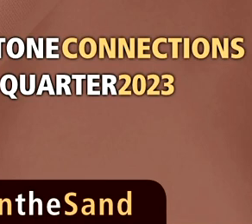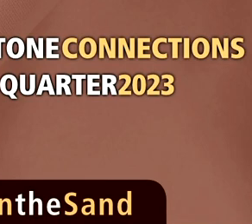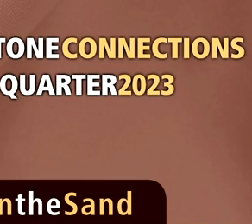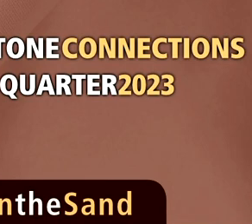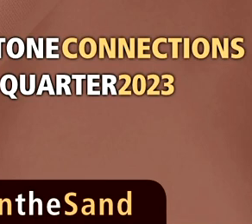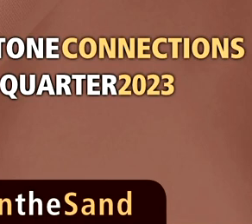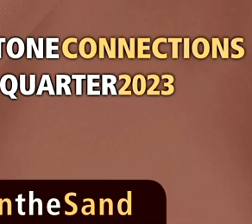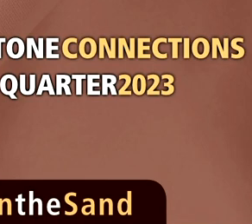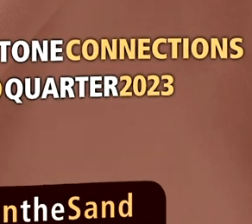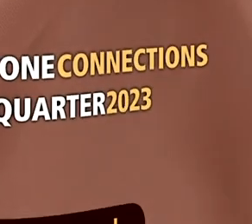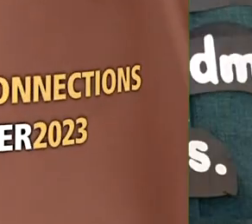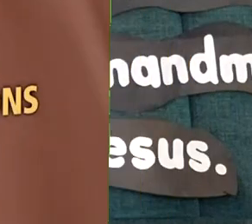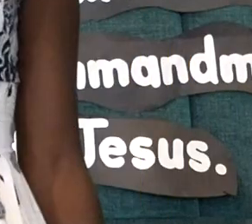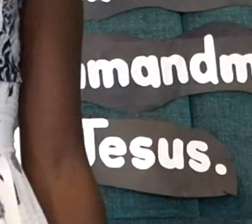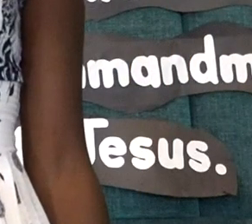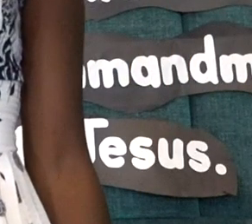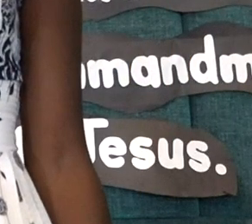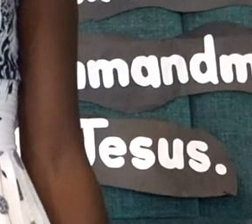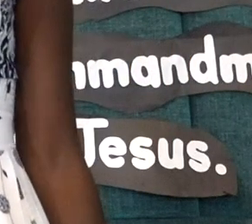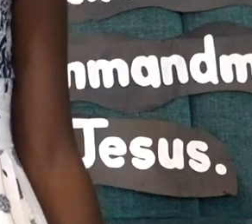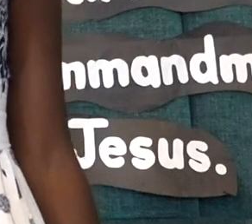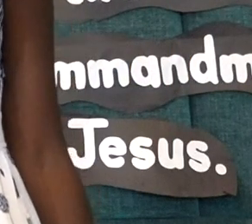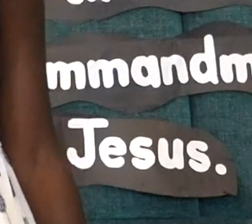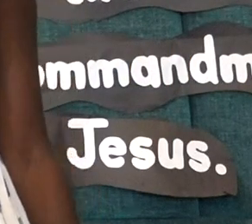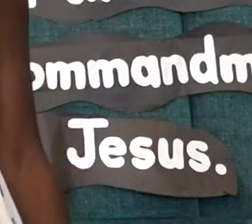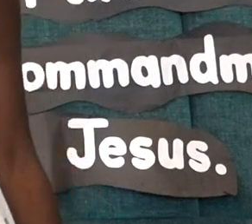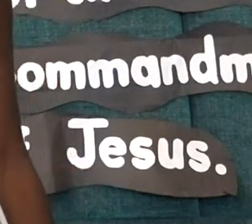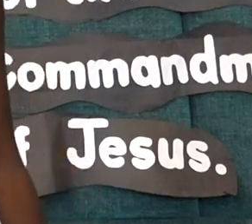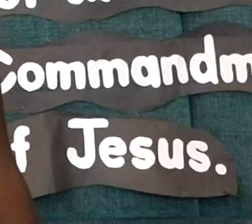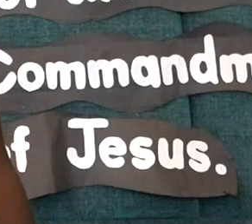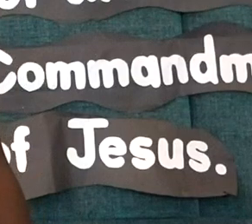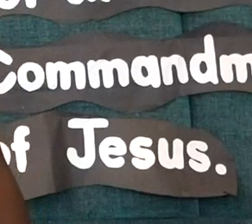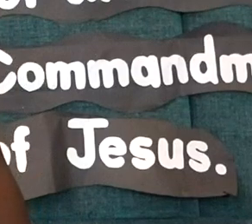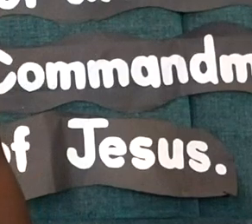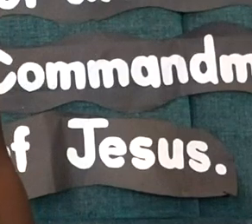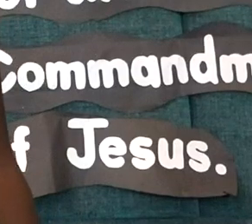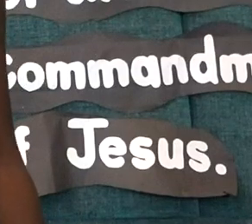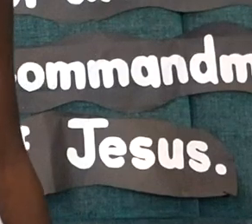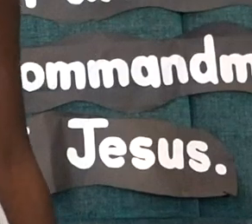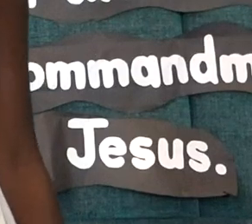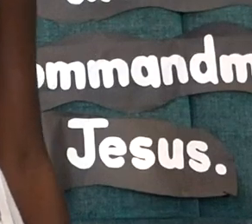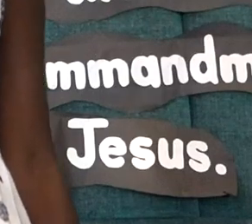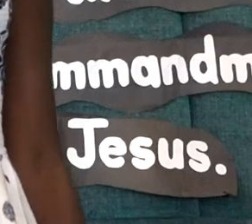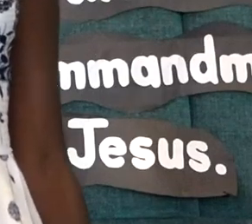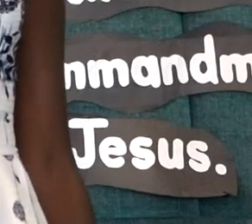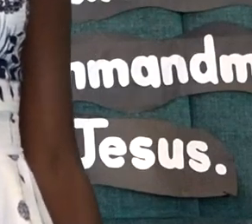servant, humble and meek.